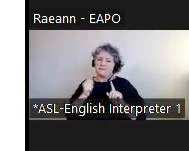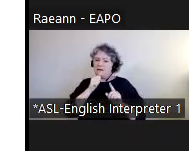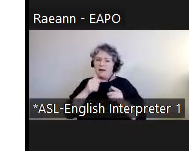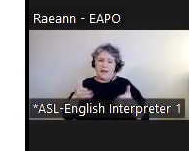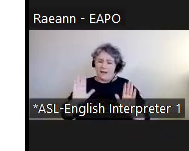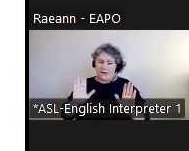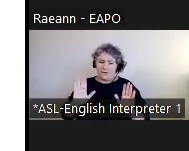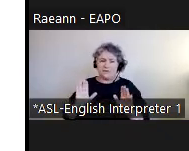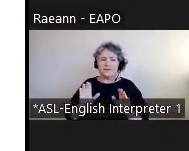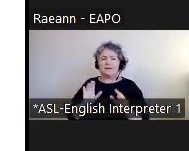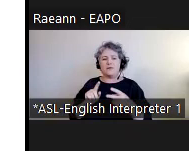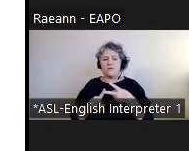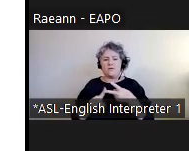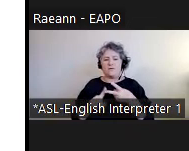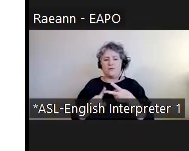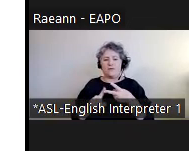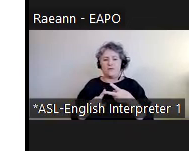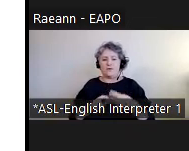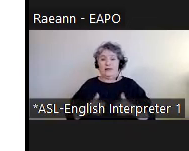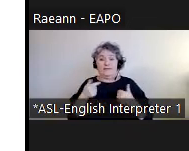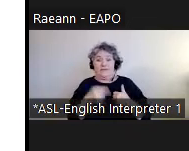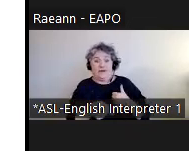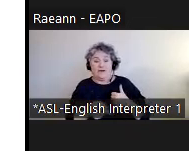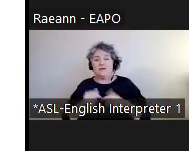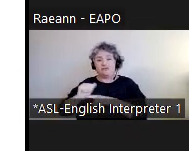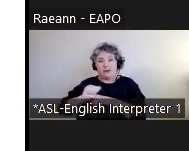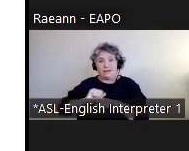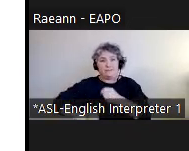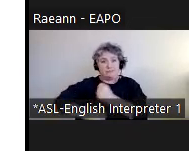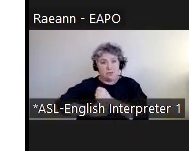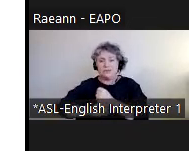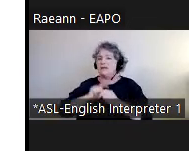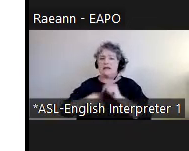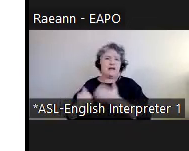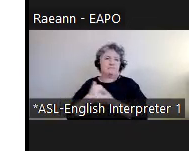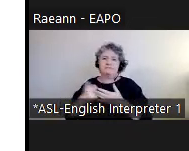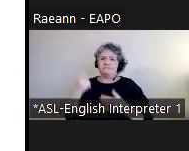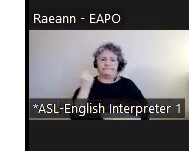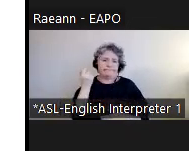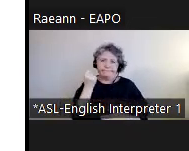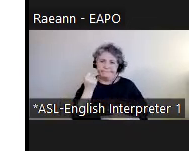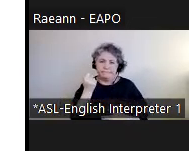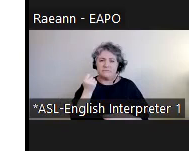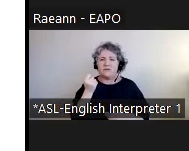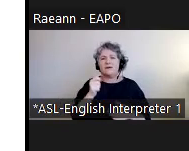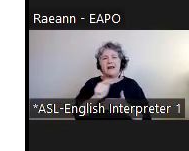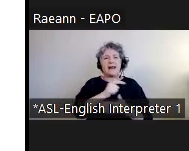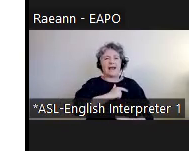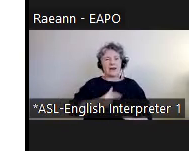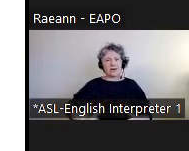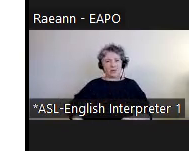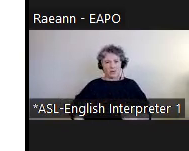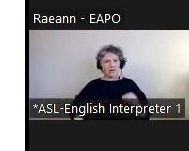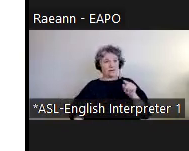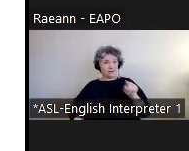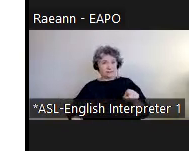what that means simply is your landlord, who you pay, cannot be your attorney for personal care unless they also happen